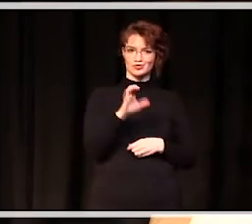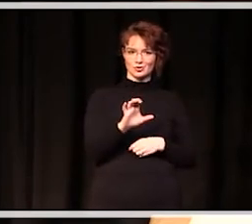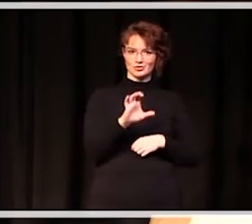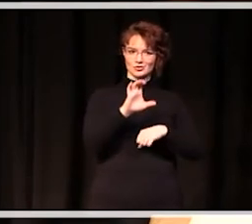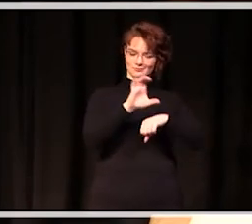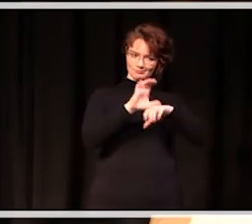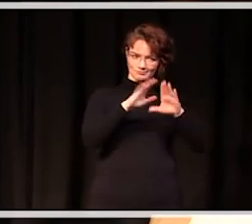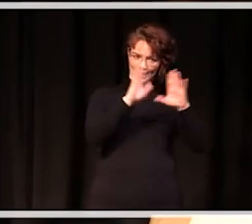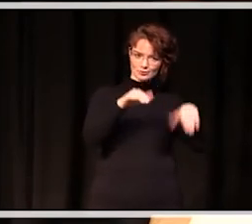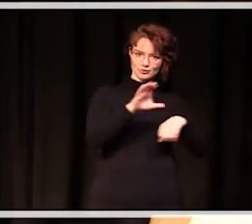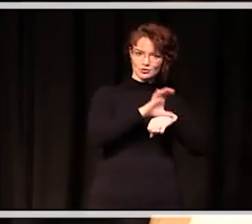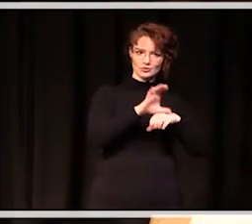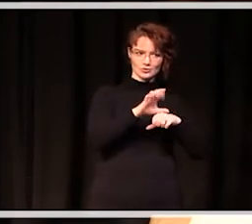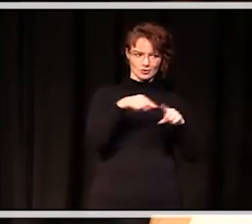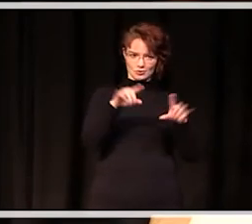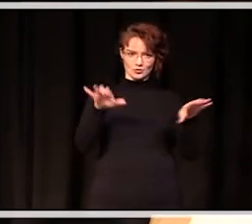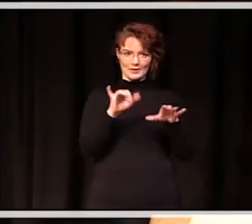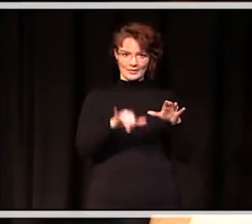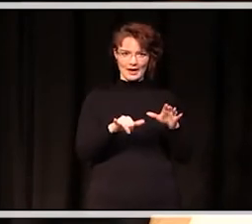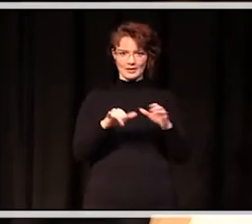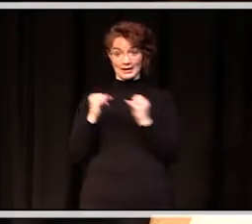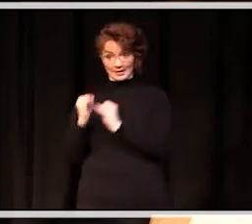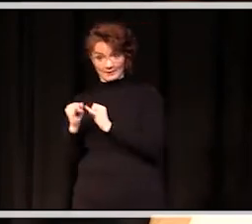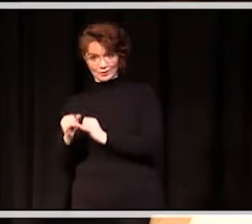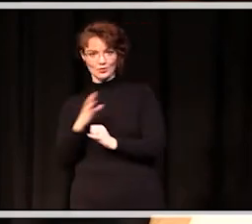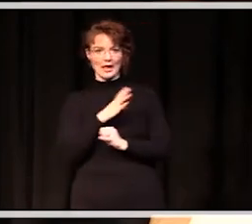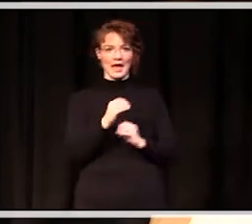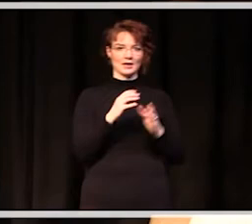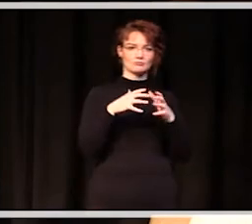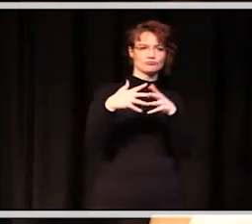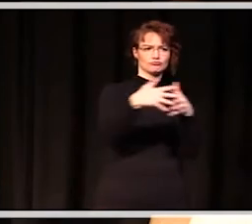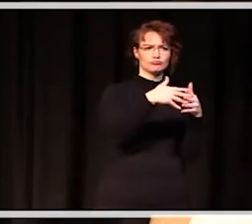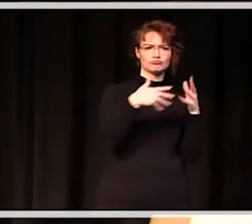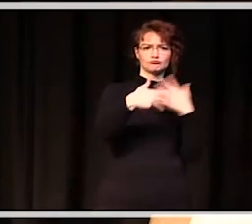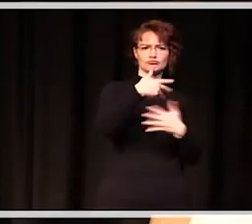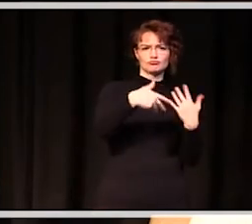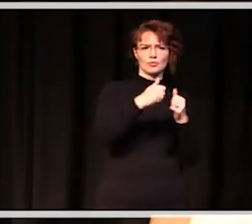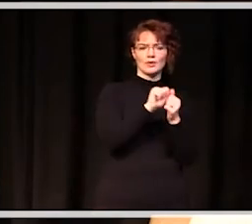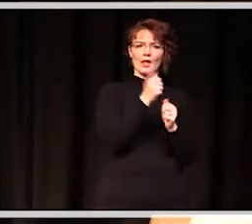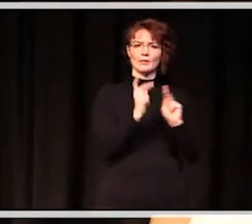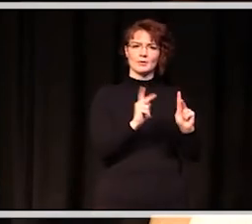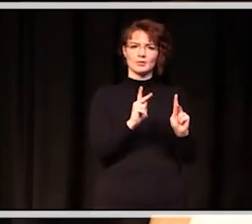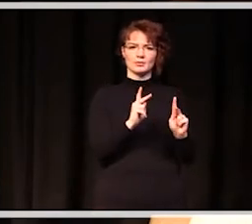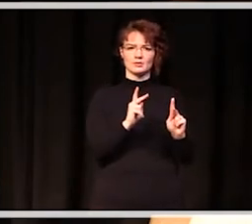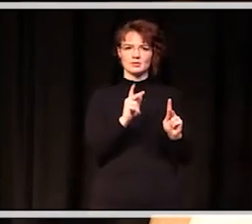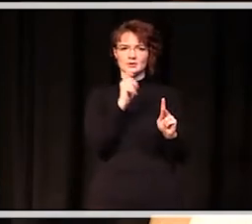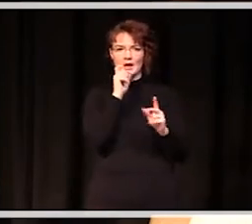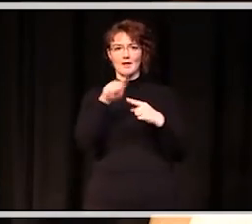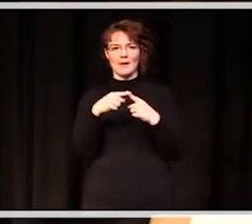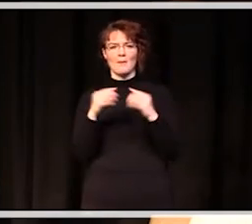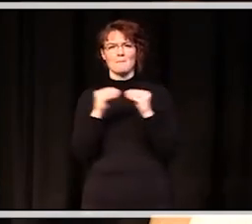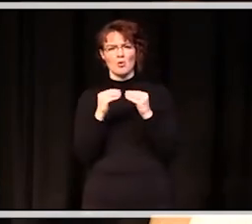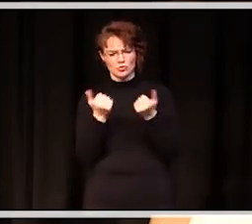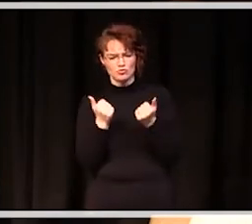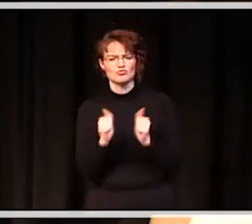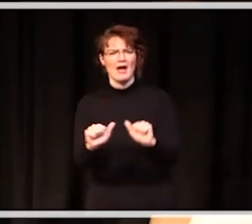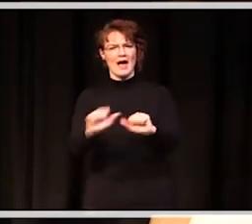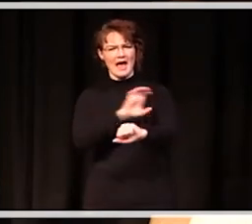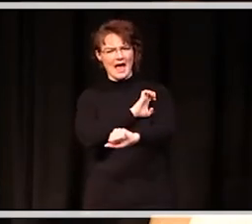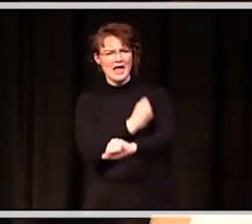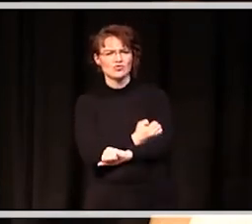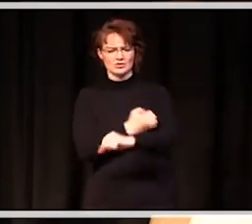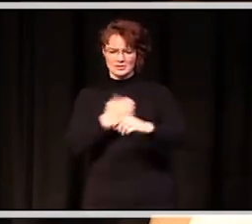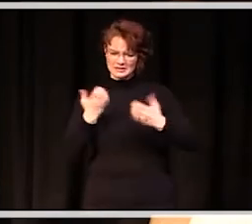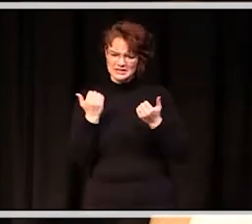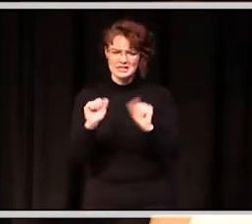You're doing it. This isn't about more exertion. This is about drinking deeper